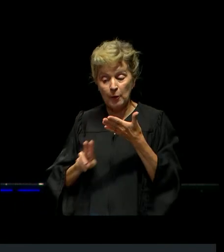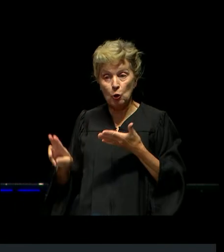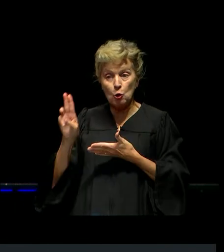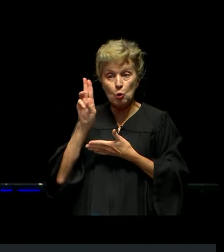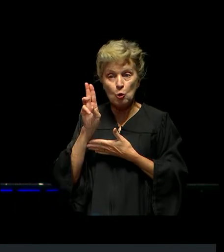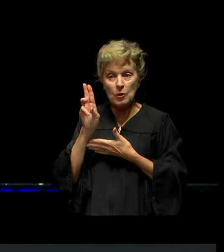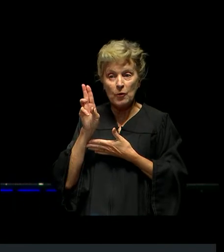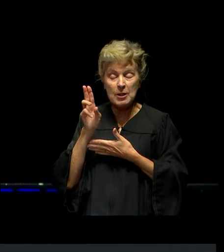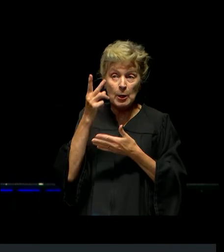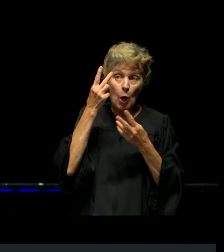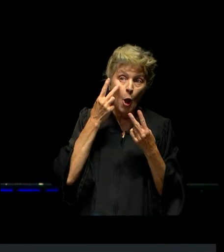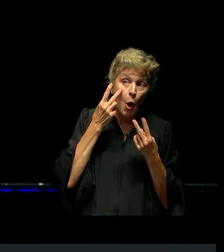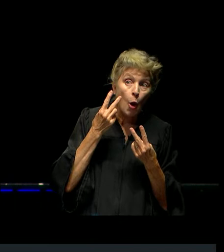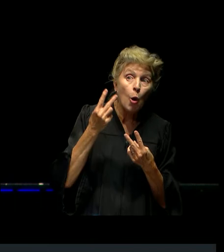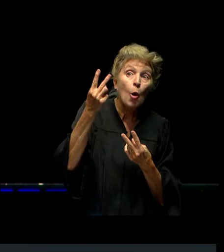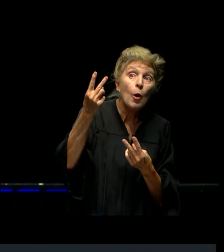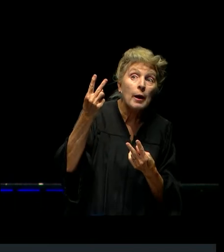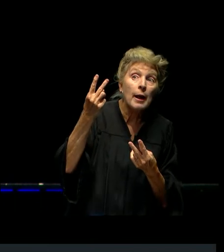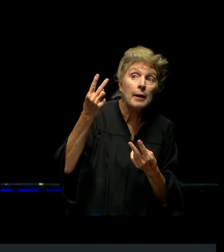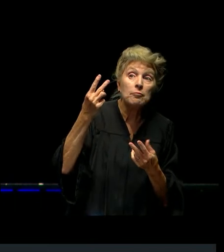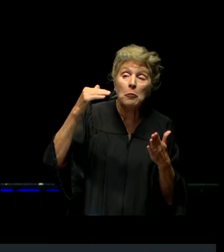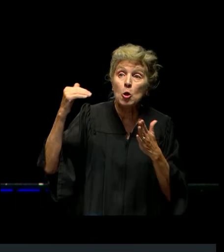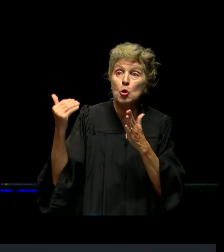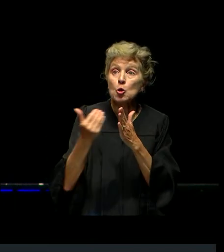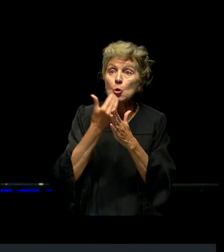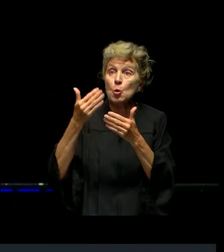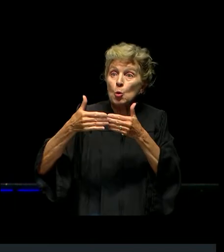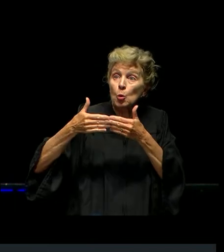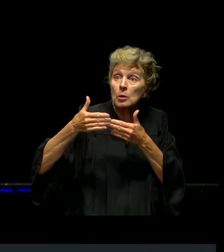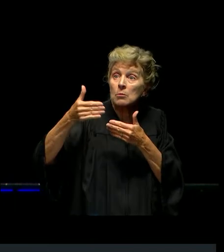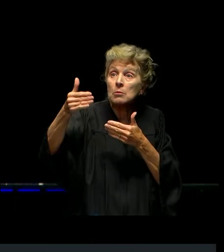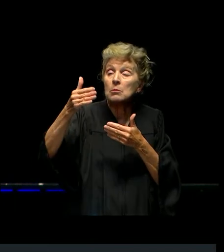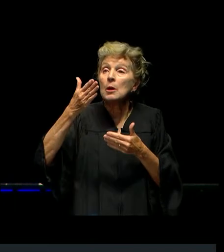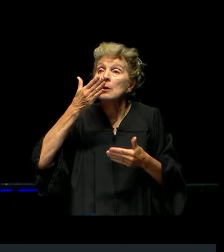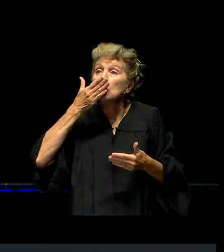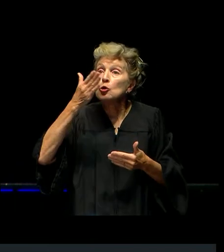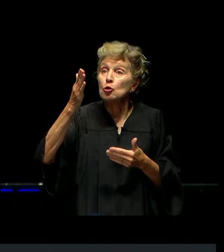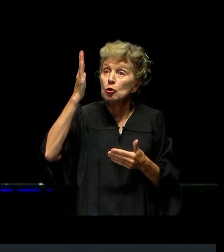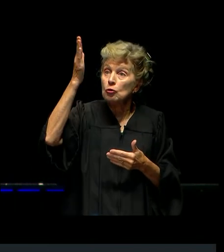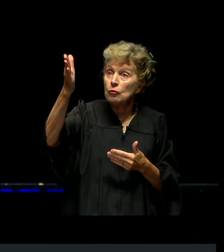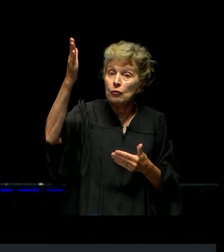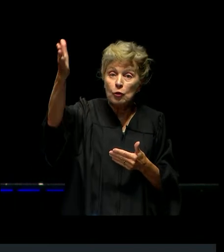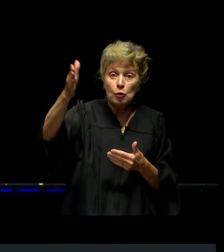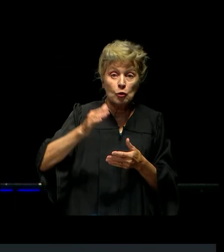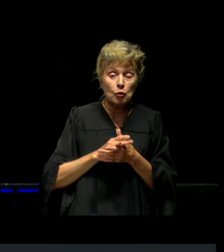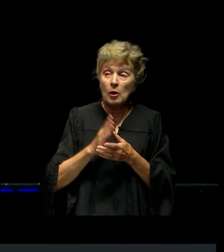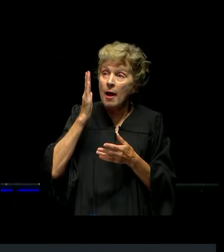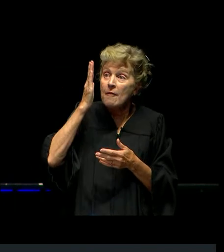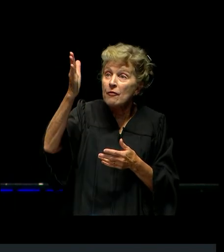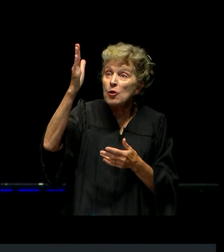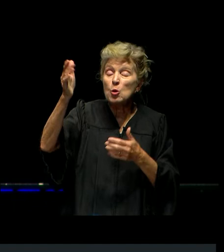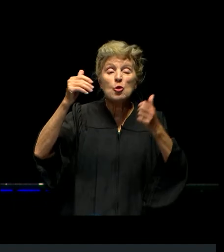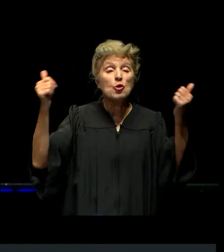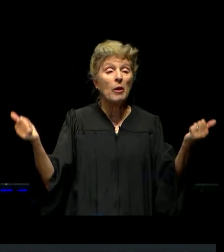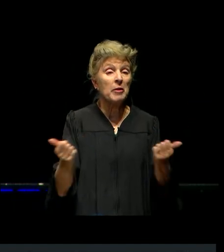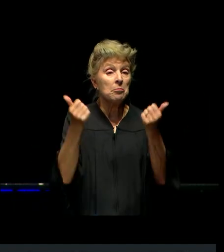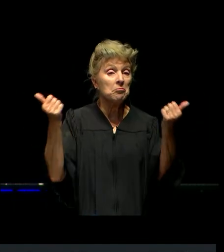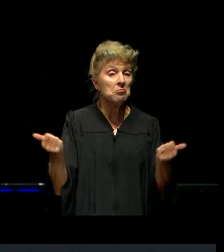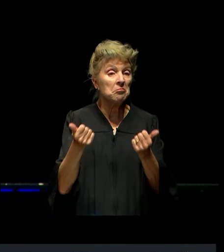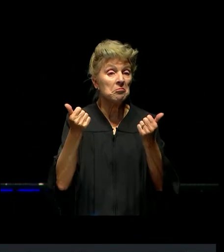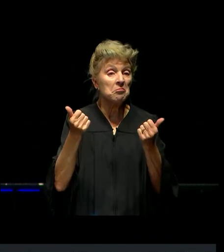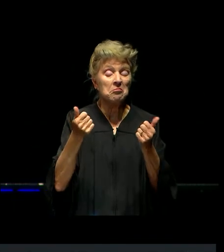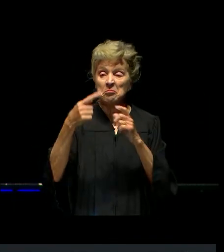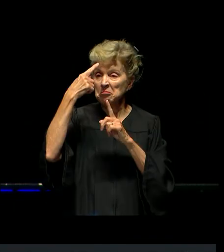university look ahead to a new chapter and a bright future. Future of promise